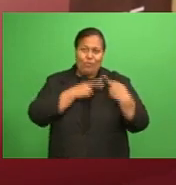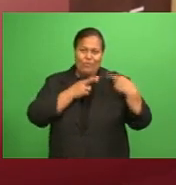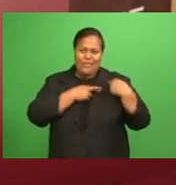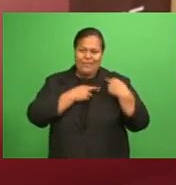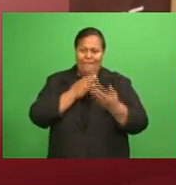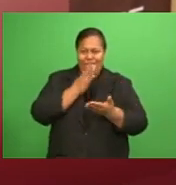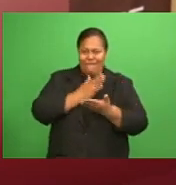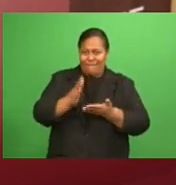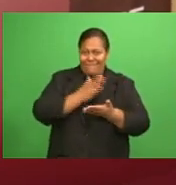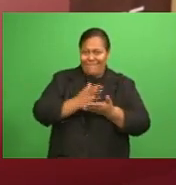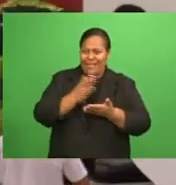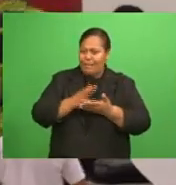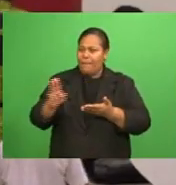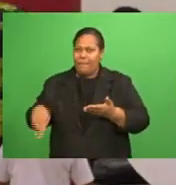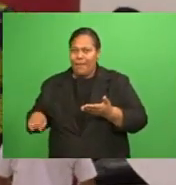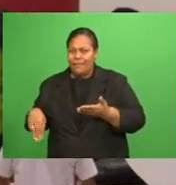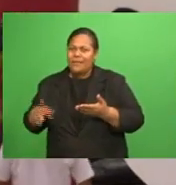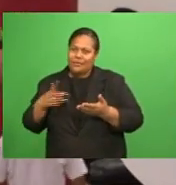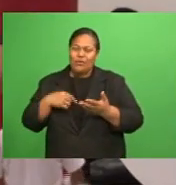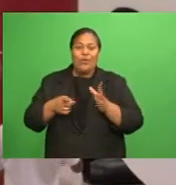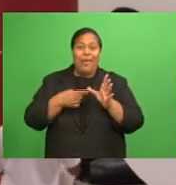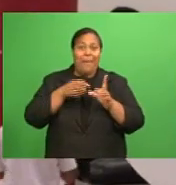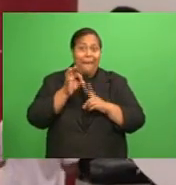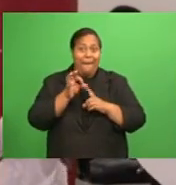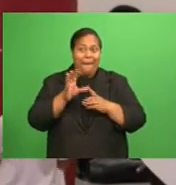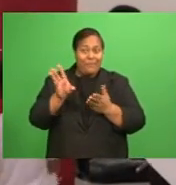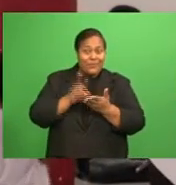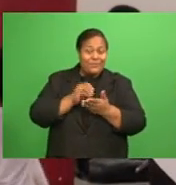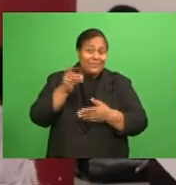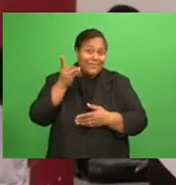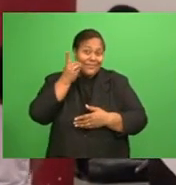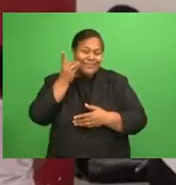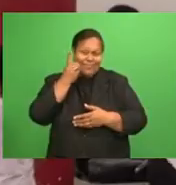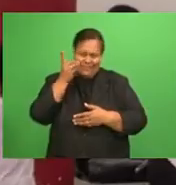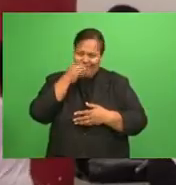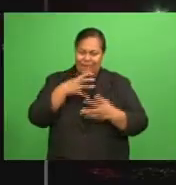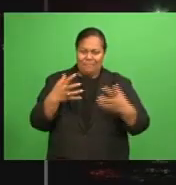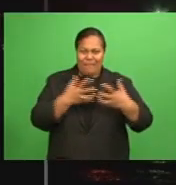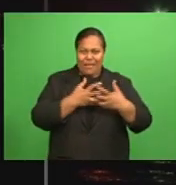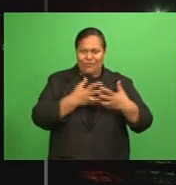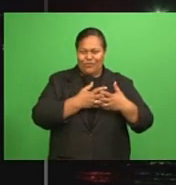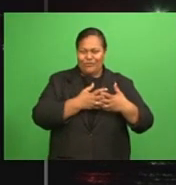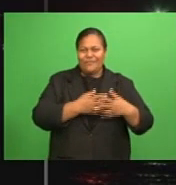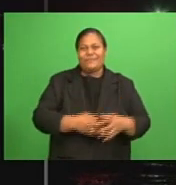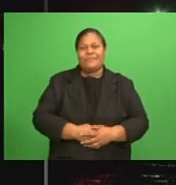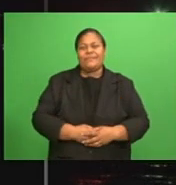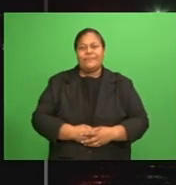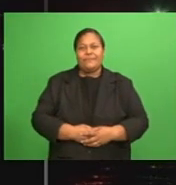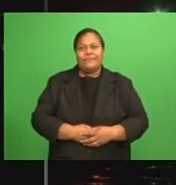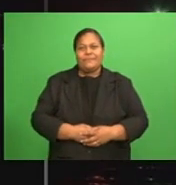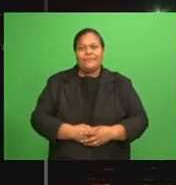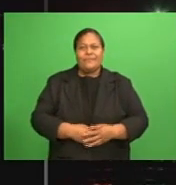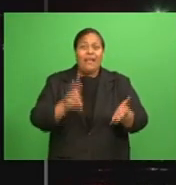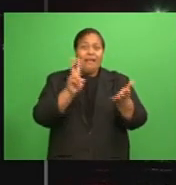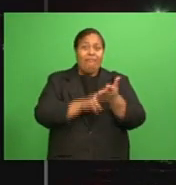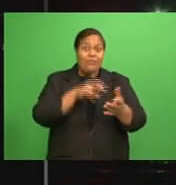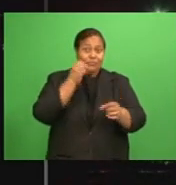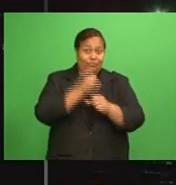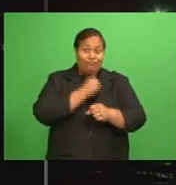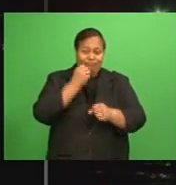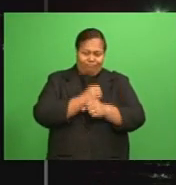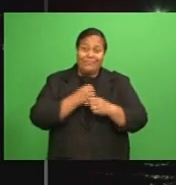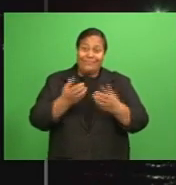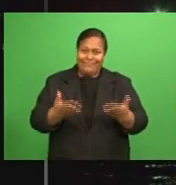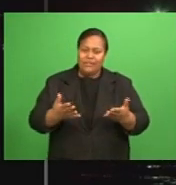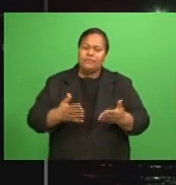app targets to increase compliance. Apanisa Wangairandovo, FBC News. Vatakola Gold Mines have been given the green light